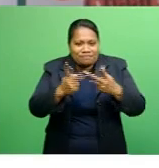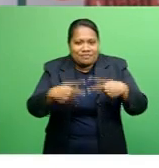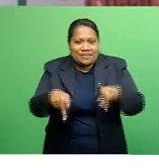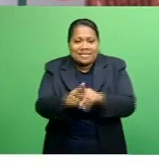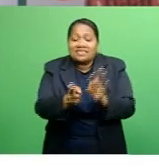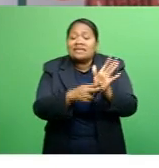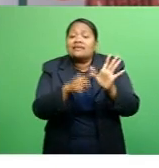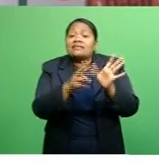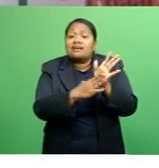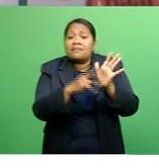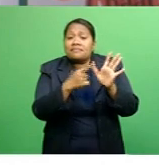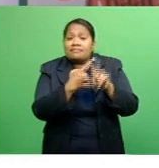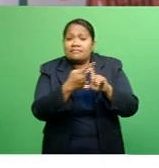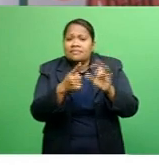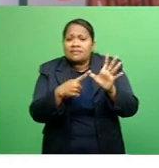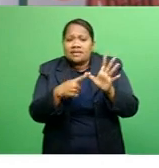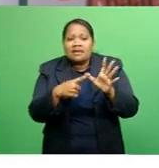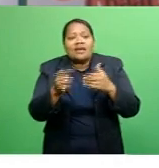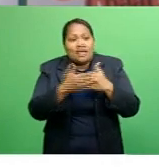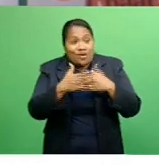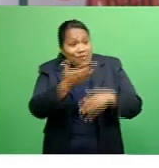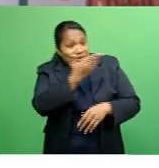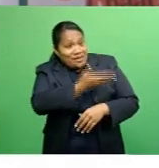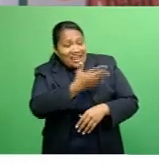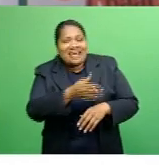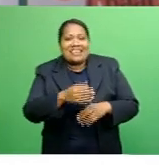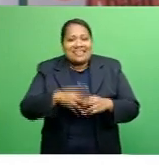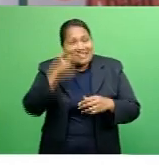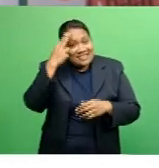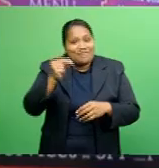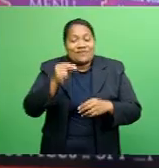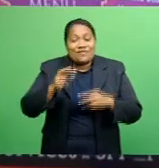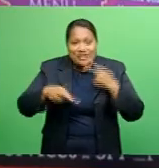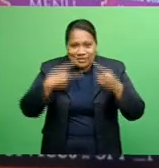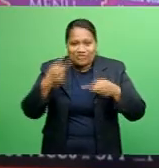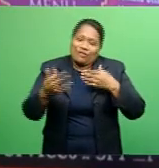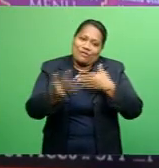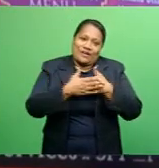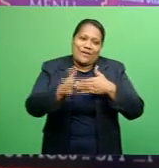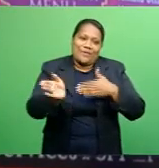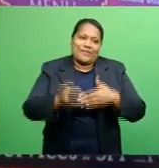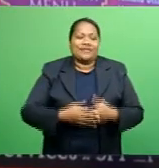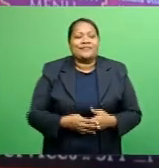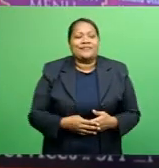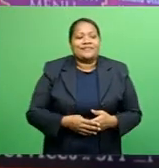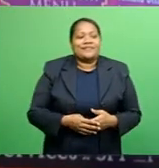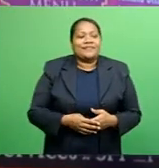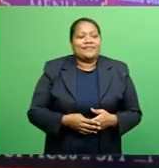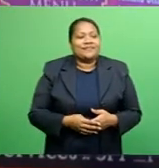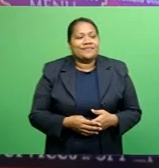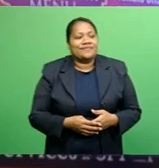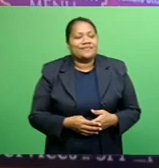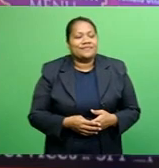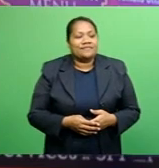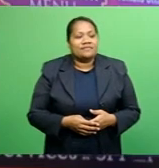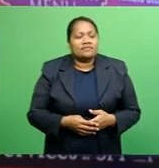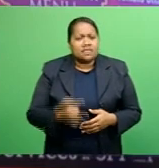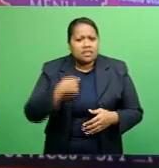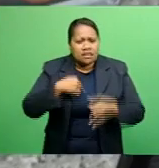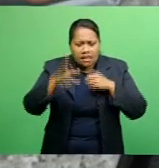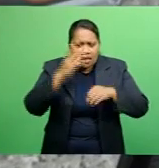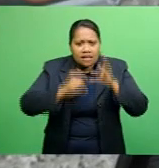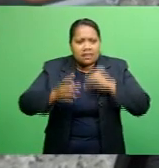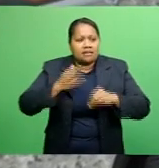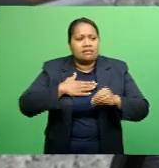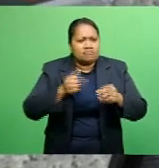a new restaurant named Chatori Chat. Tried my best to continue in these difficult conditions. I took a